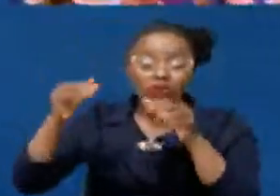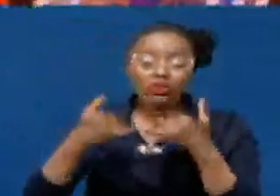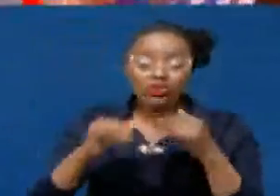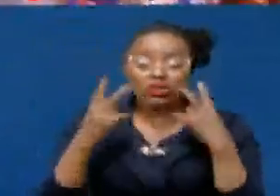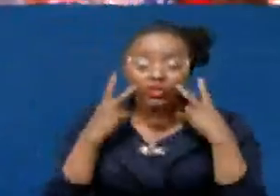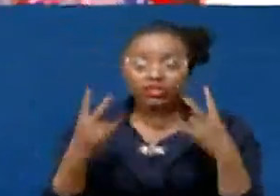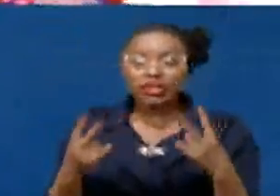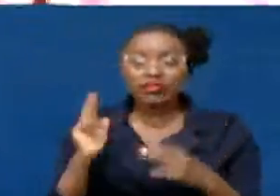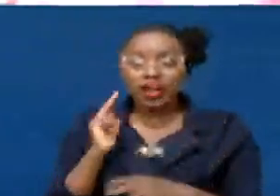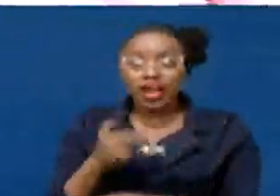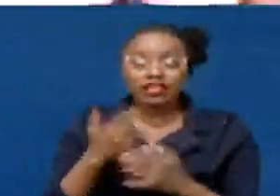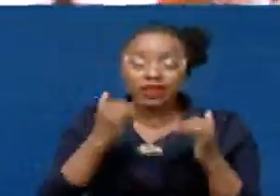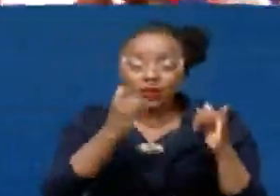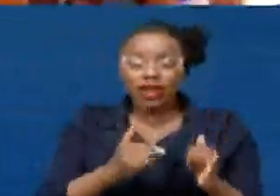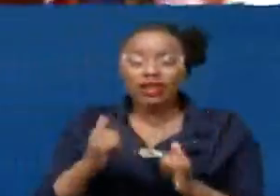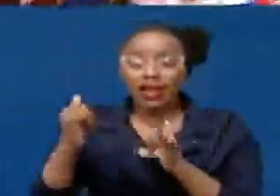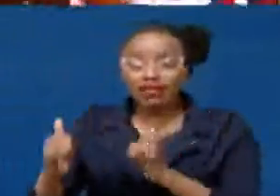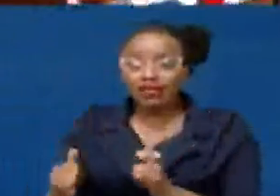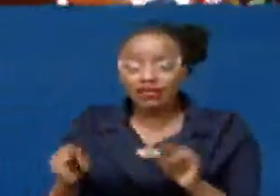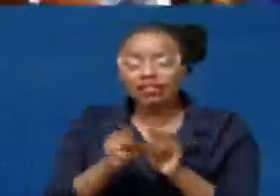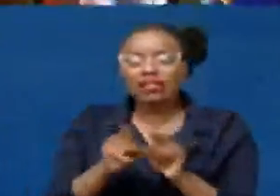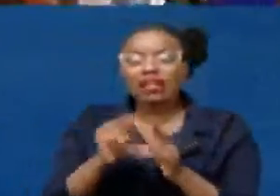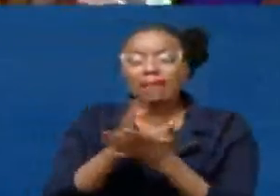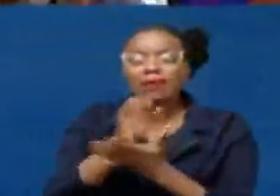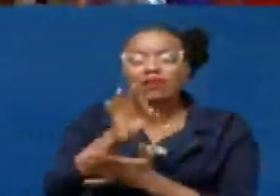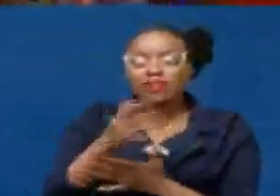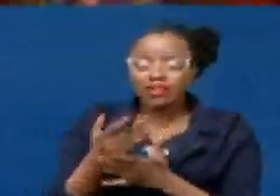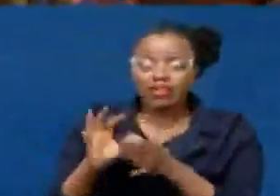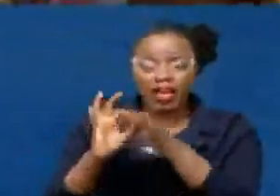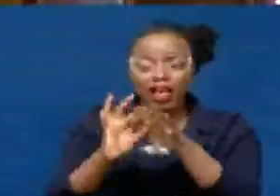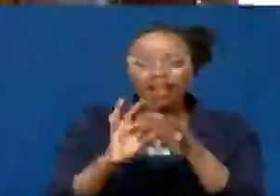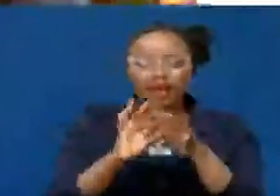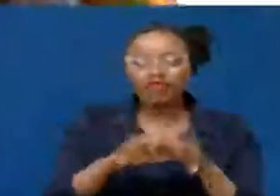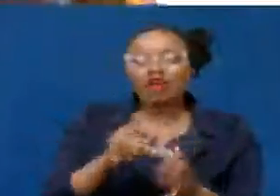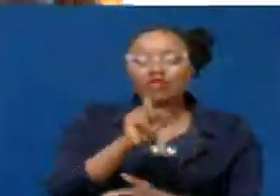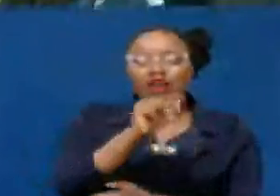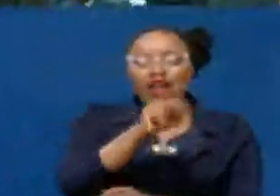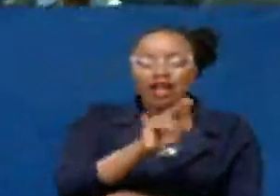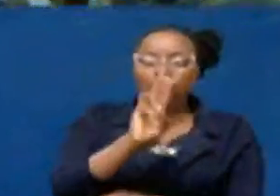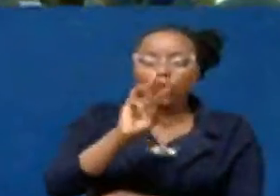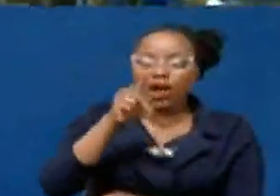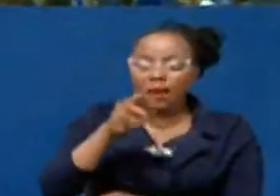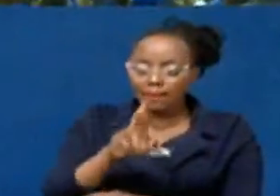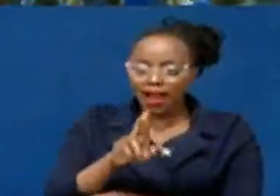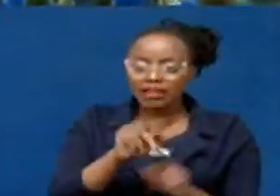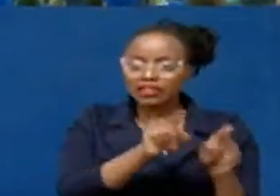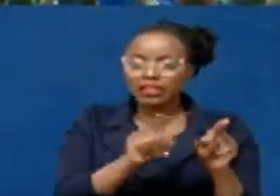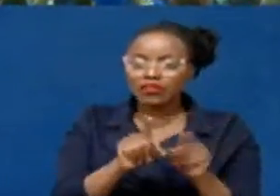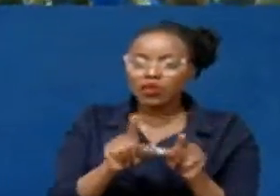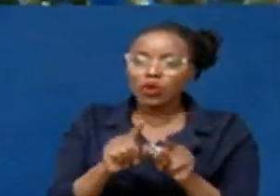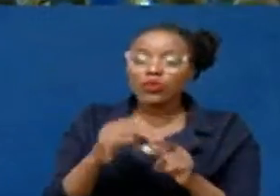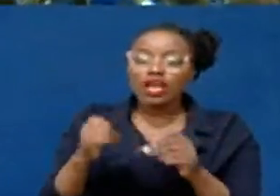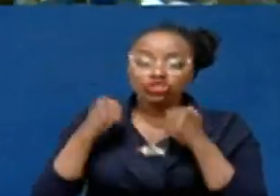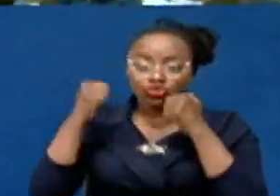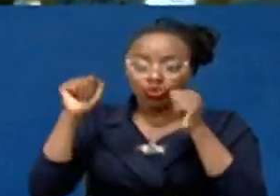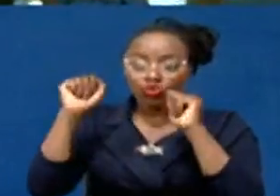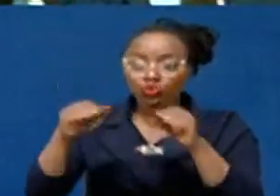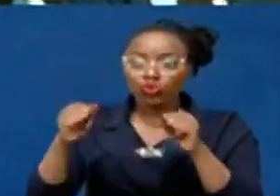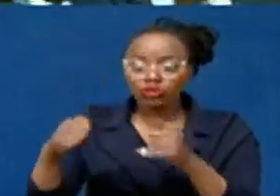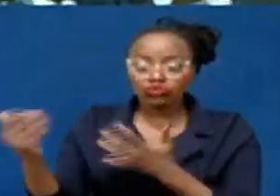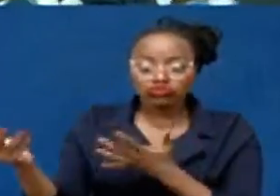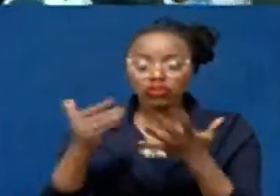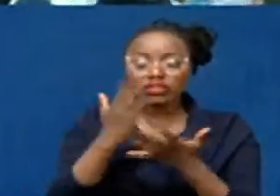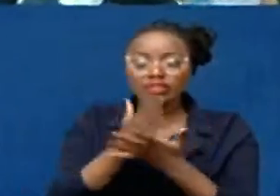see is we are a party individually. Even though we are part of these alliances, KANU is a party, Wiper is a party, and we are strong enough to be able to bring something